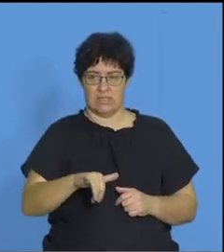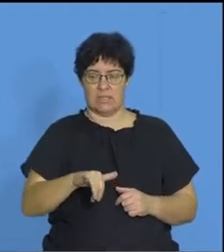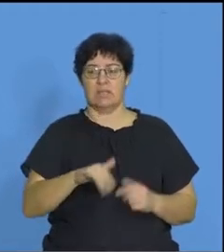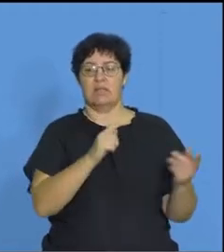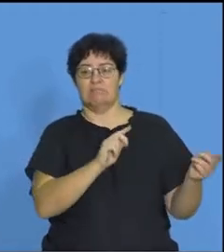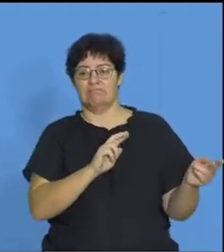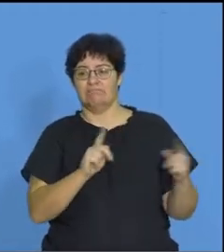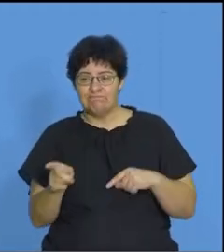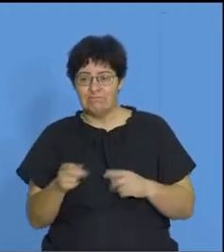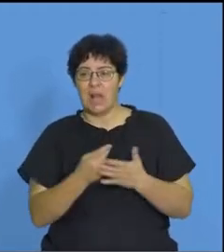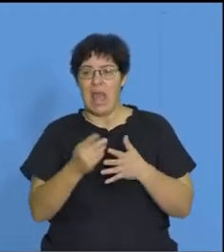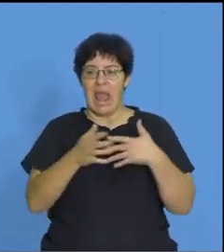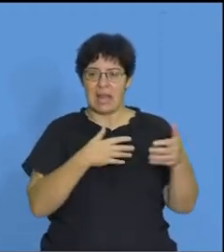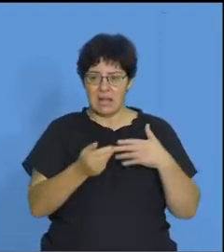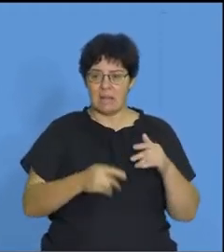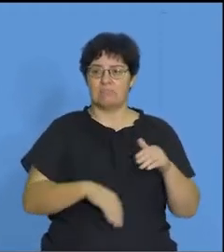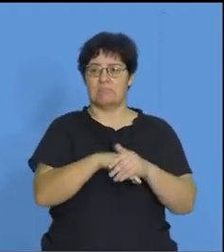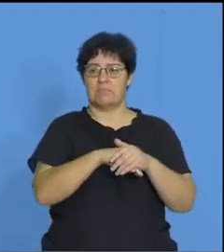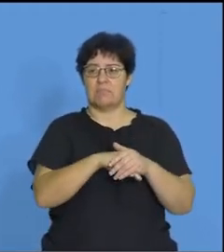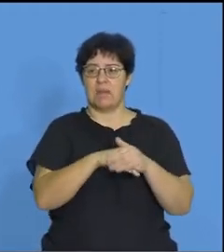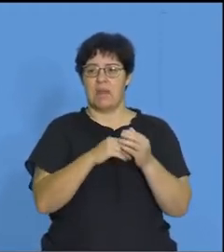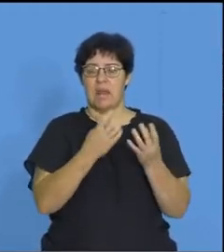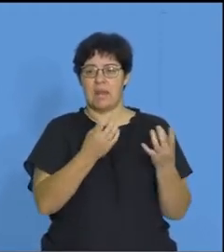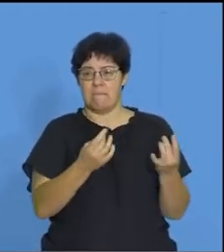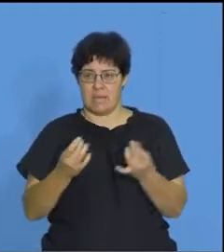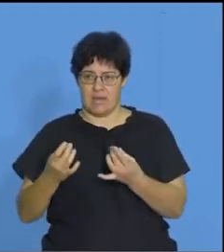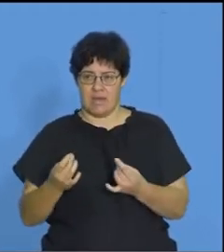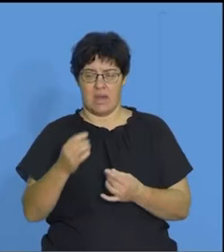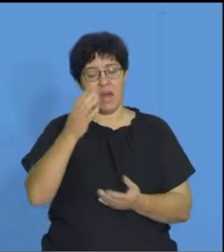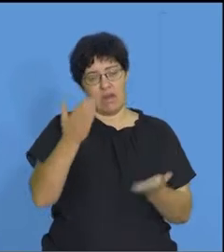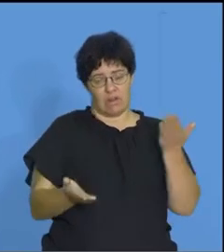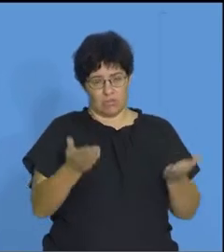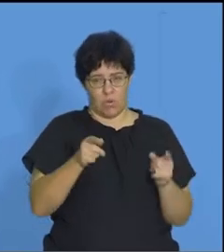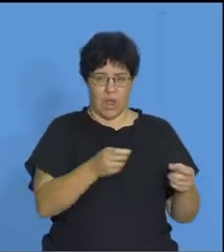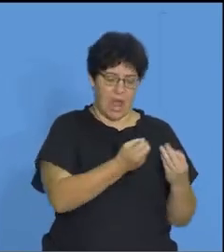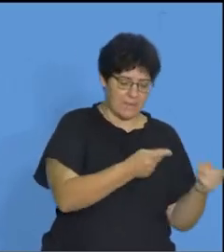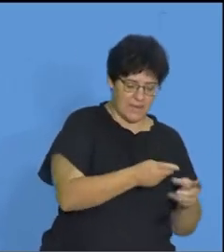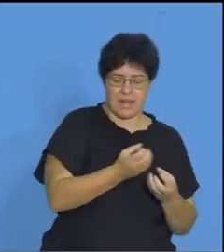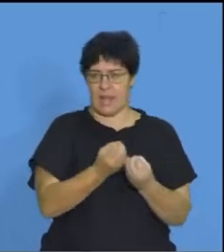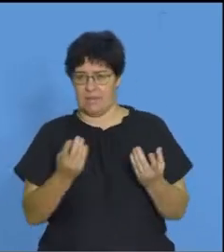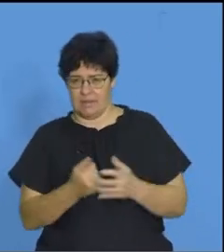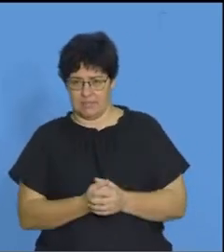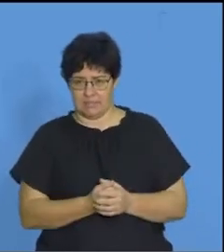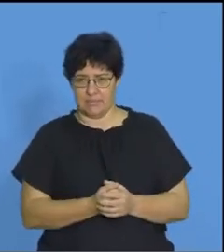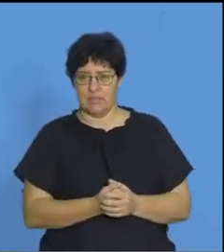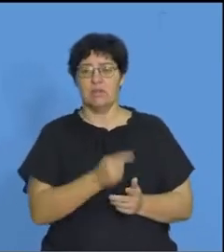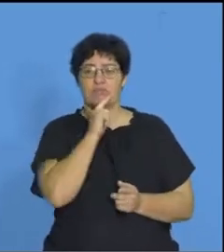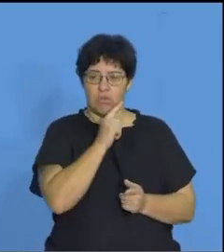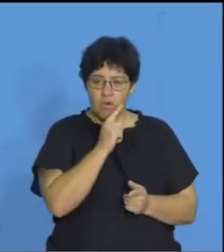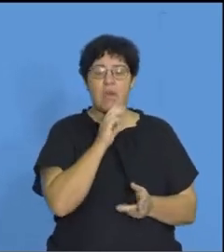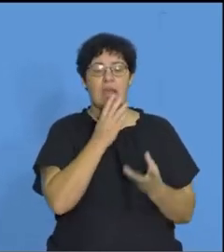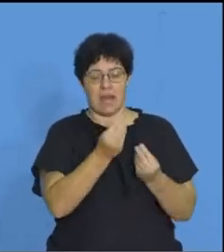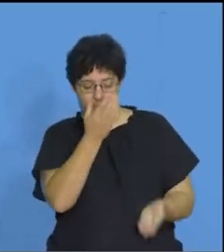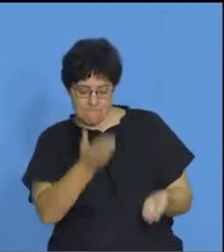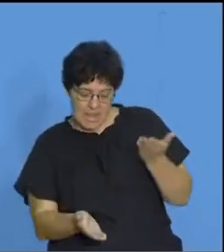other. So for us to quantify reactants and products, we have to talk to actually draw our attention to the